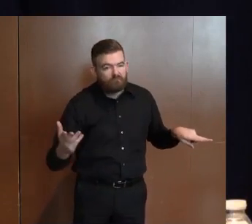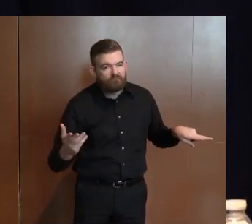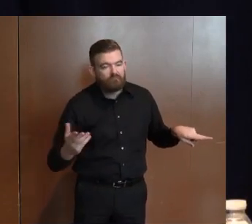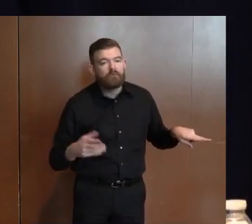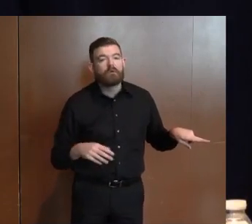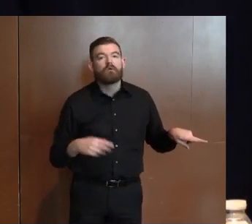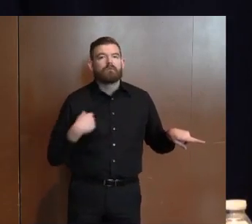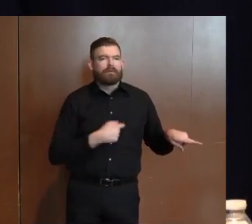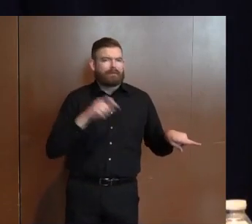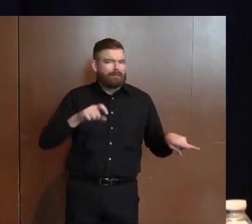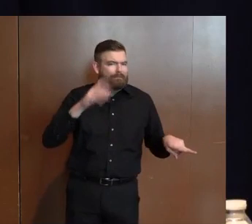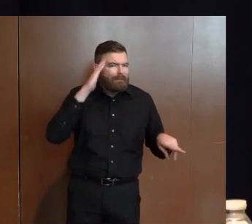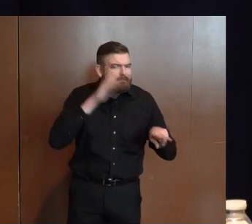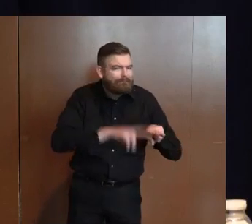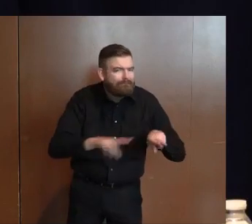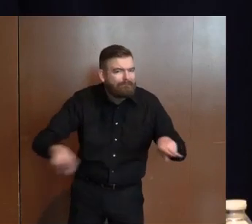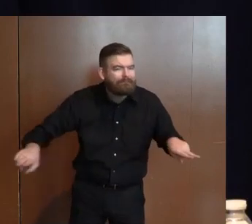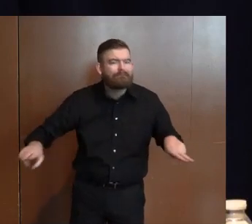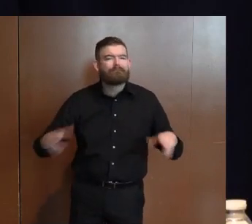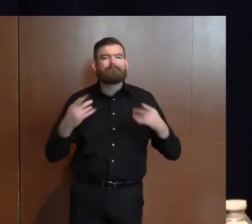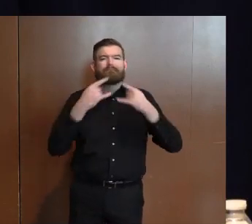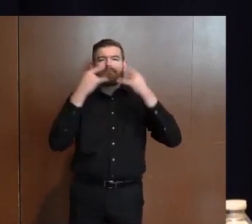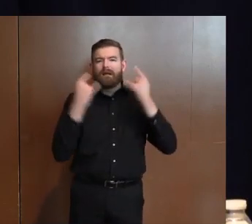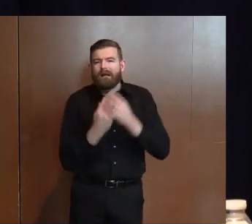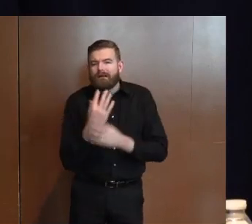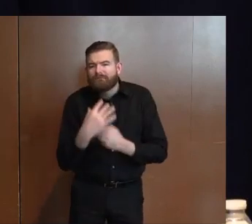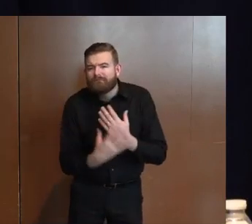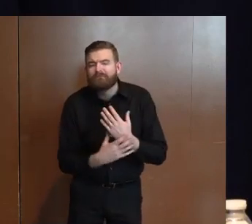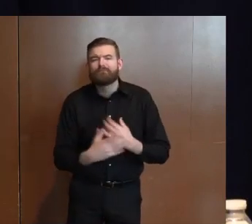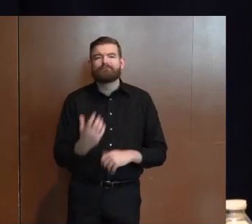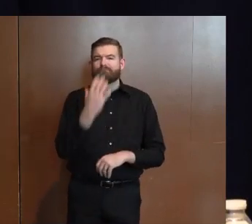ventilators are there. Guidelines for